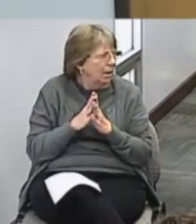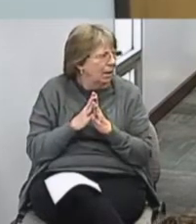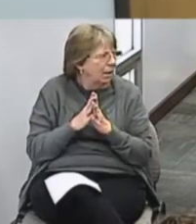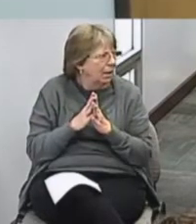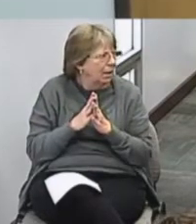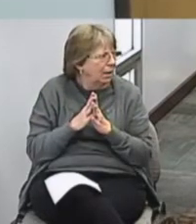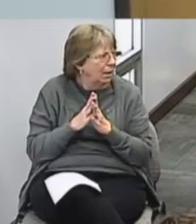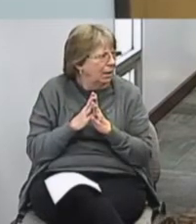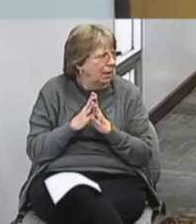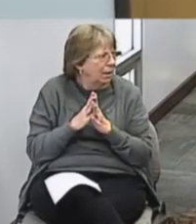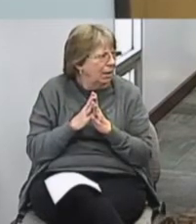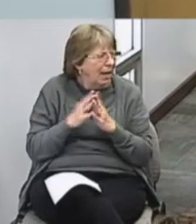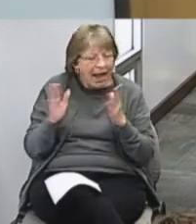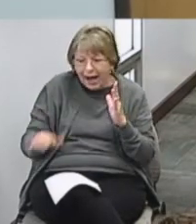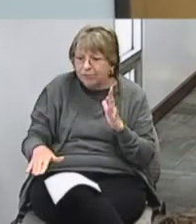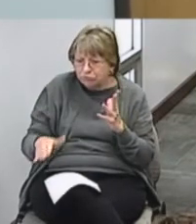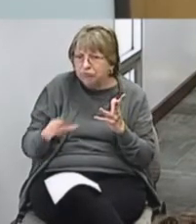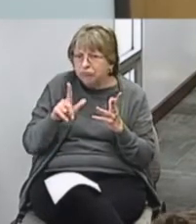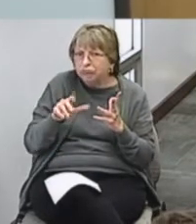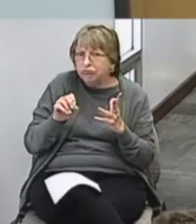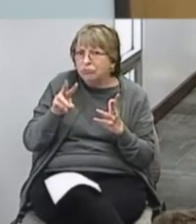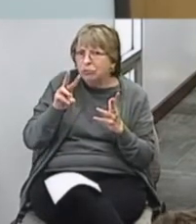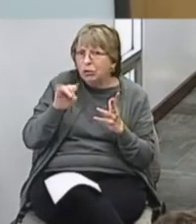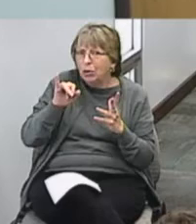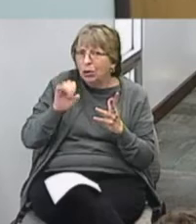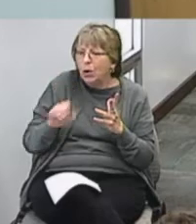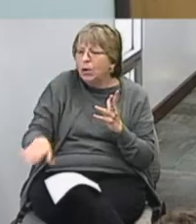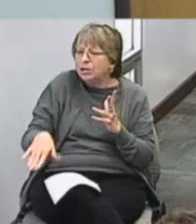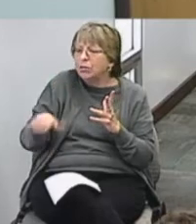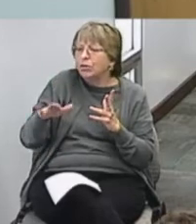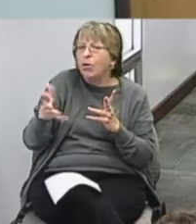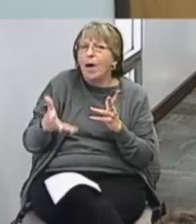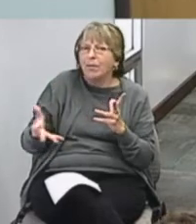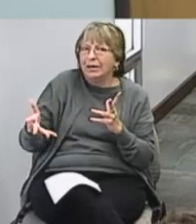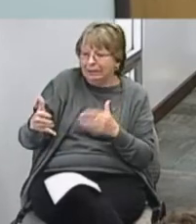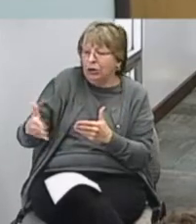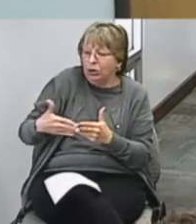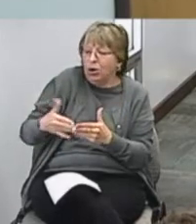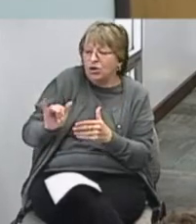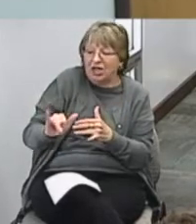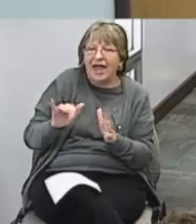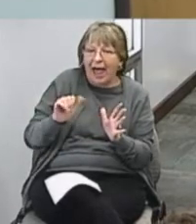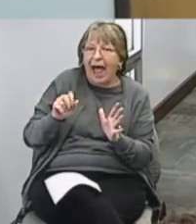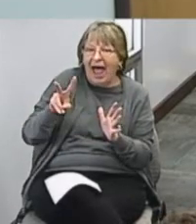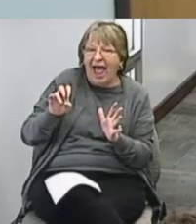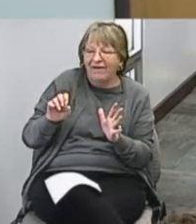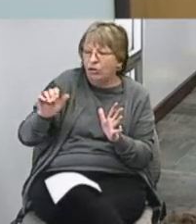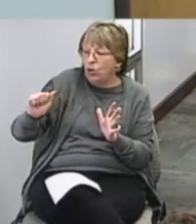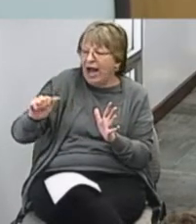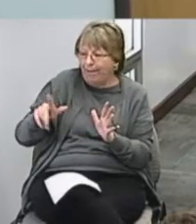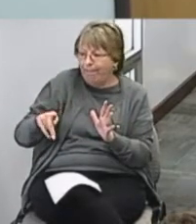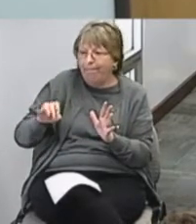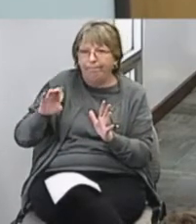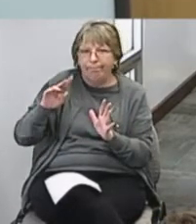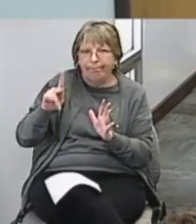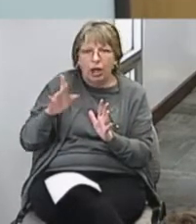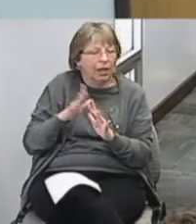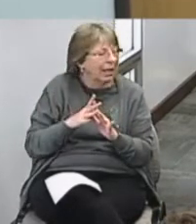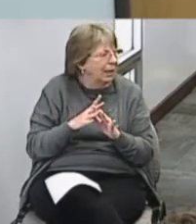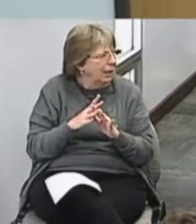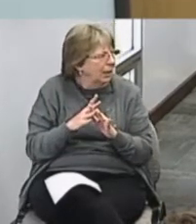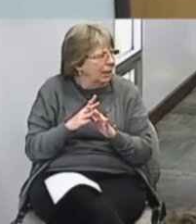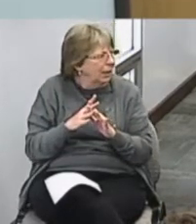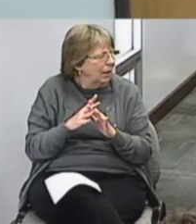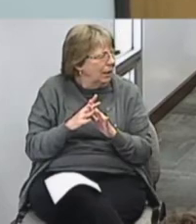and he grew up near the neighborhood and stuff, you know, so that's another proximity kind of thing. But we have,